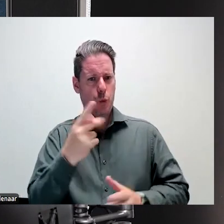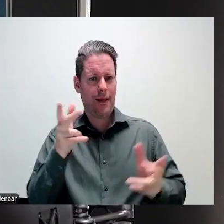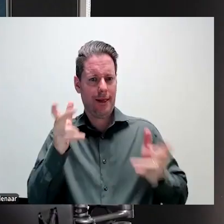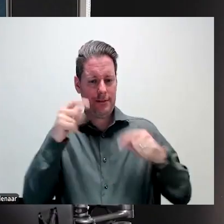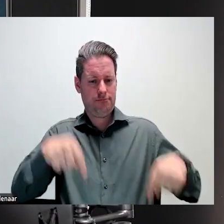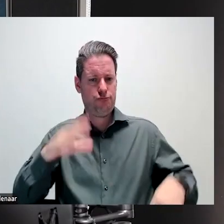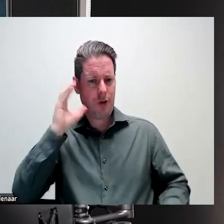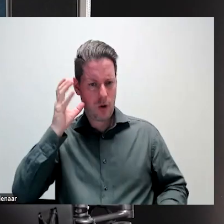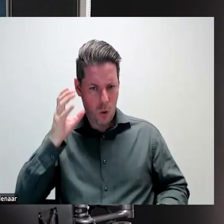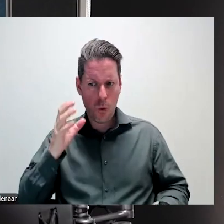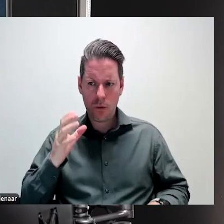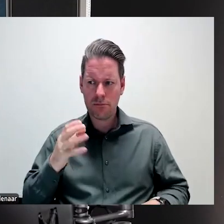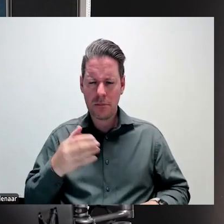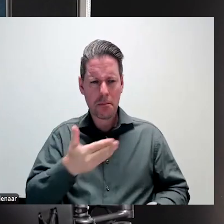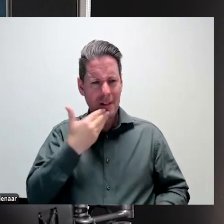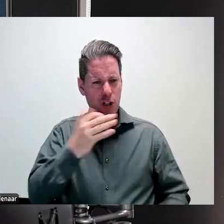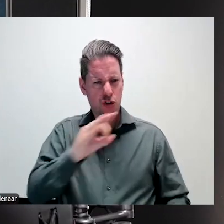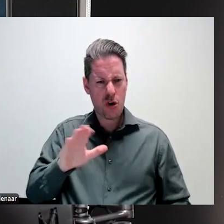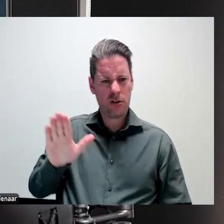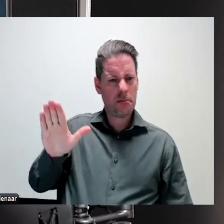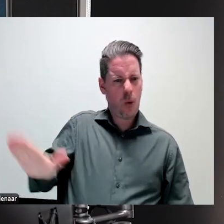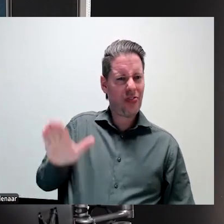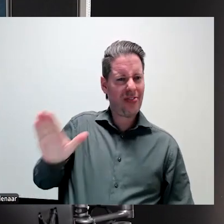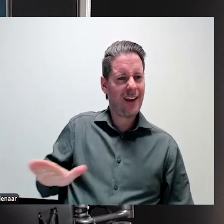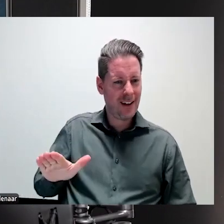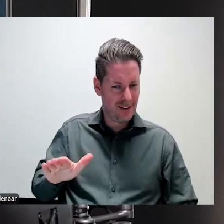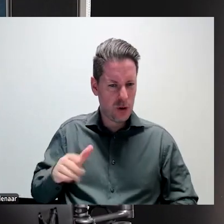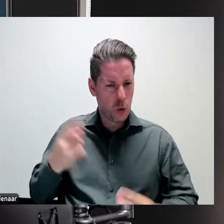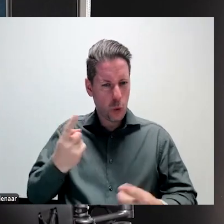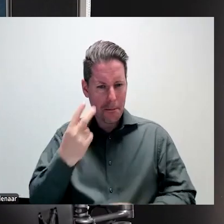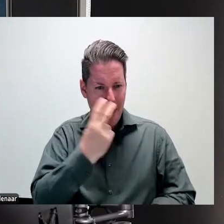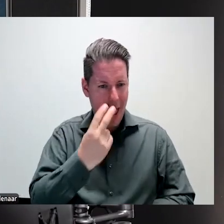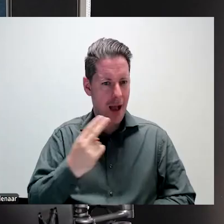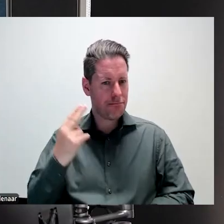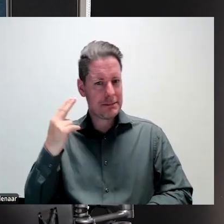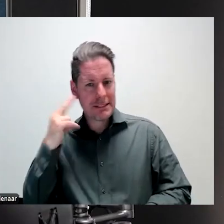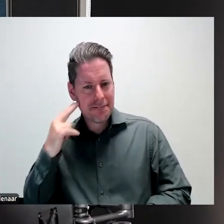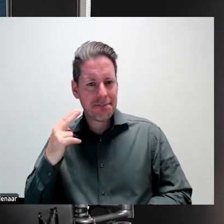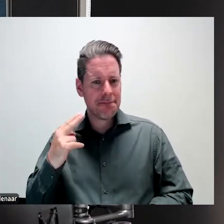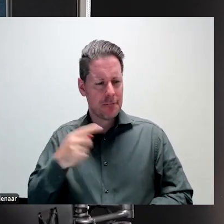about not feeling sorry for people who might be blind or might be deaf.